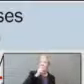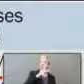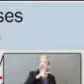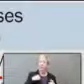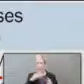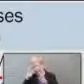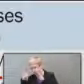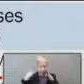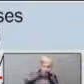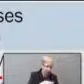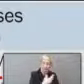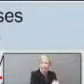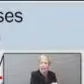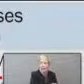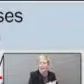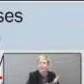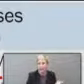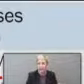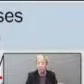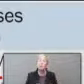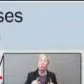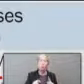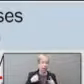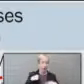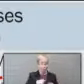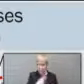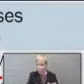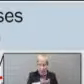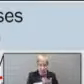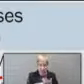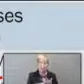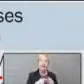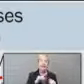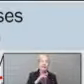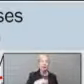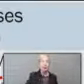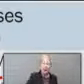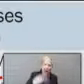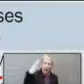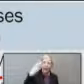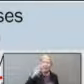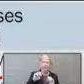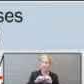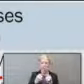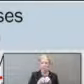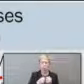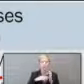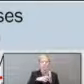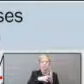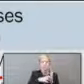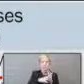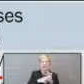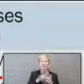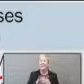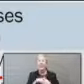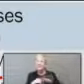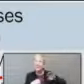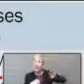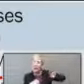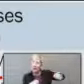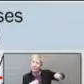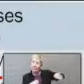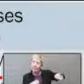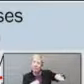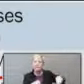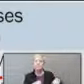So when we look about allocations in areas with a high social vulnerability index on the left-hand side of this